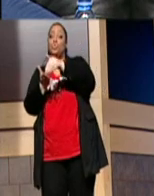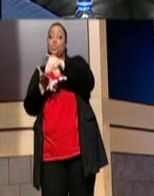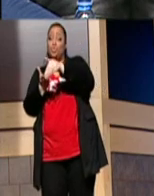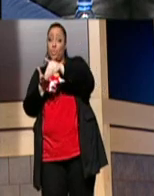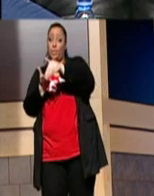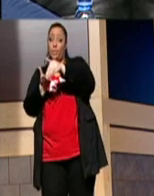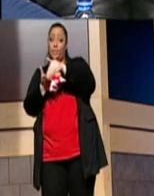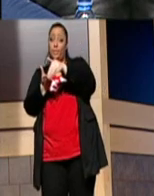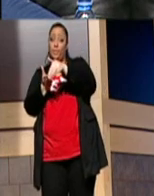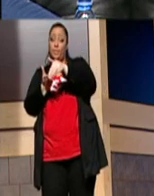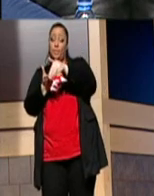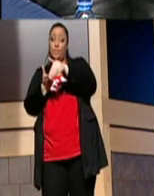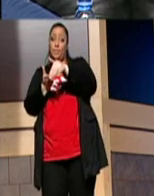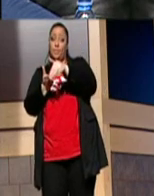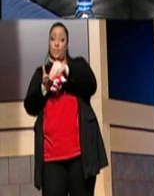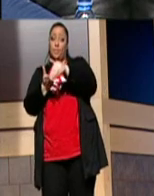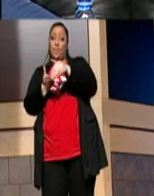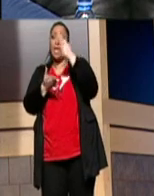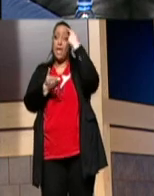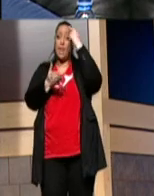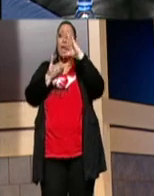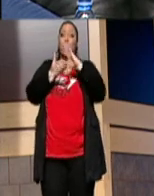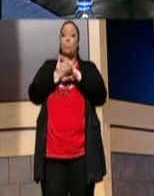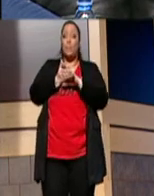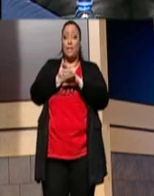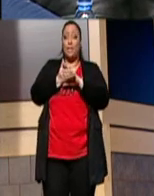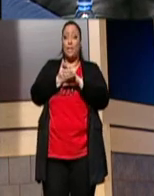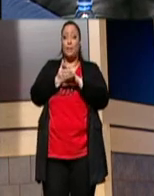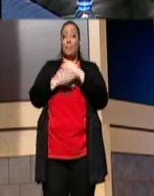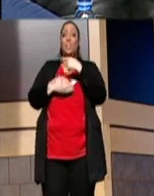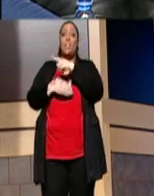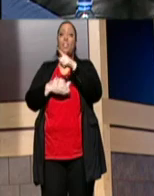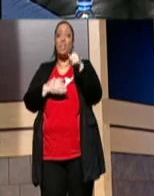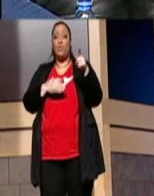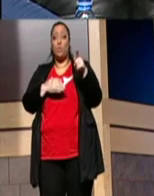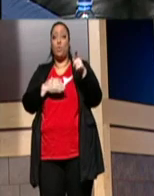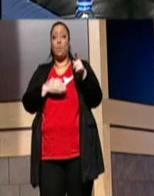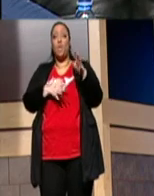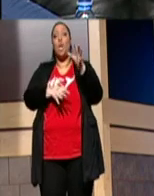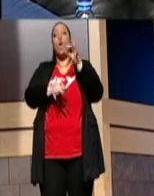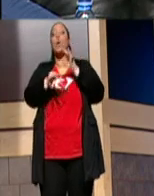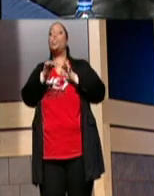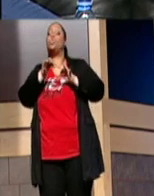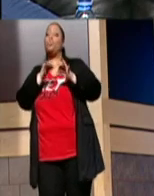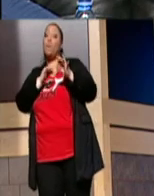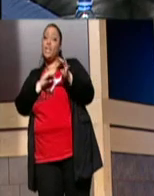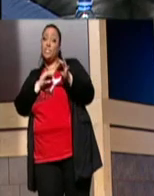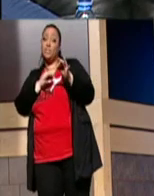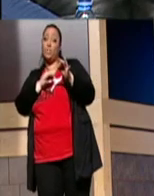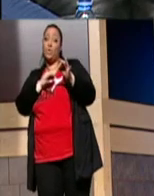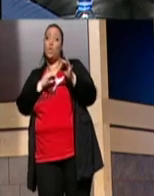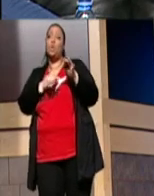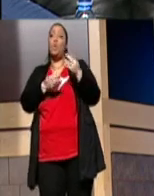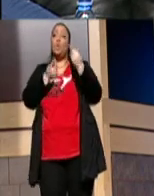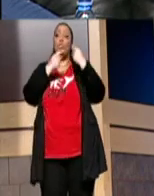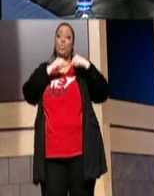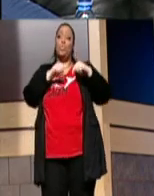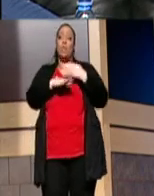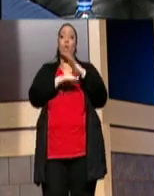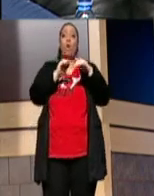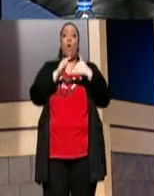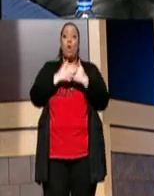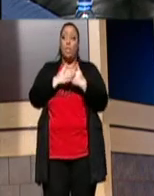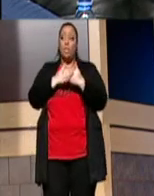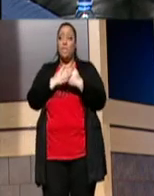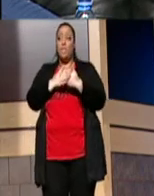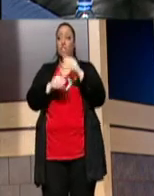for transfer. And I believe that there's going to be a transfer during all of this, church waking